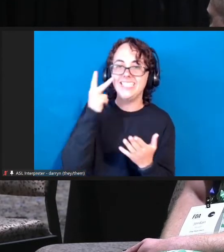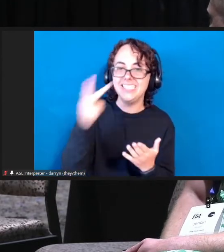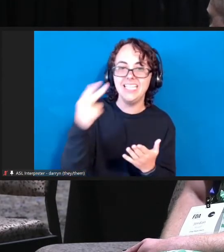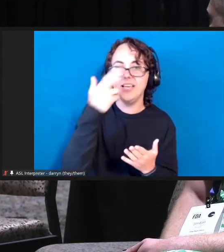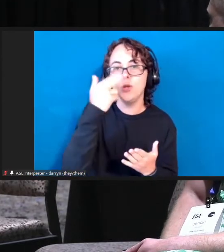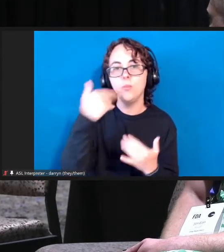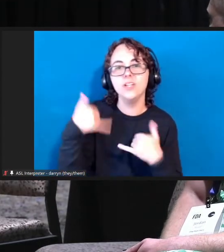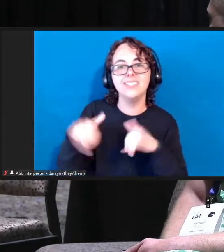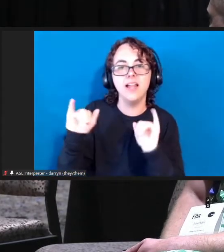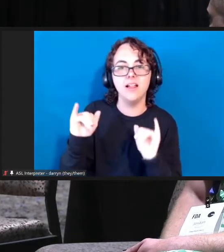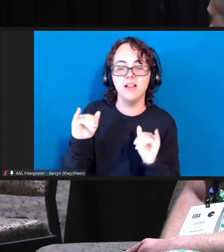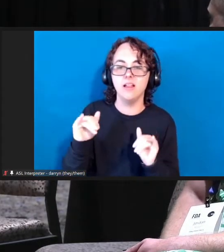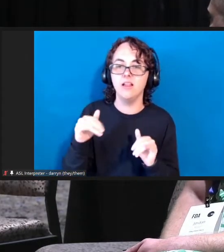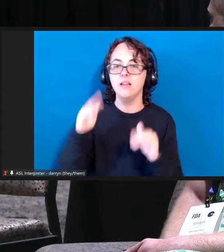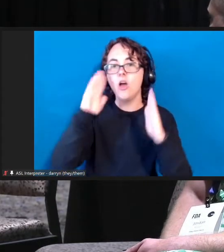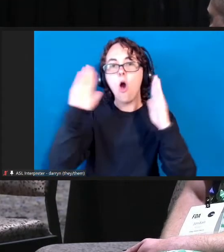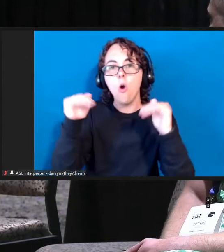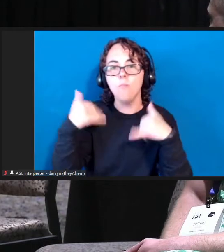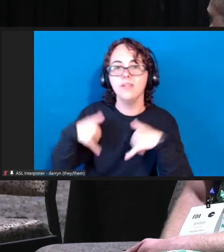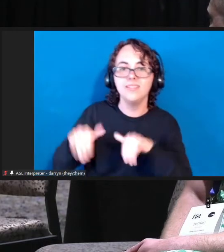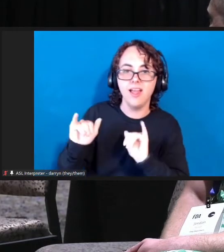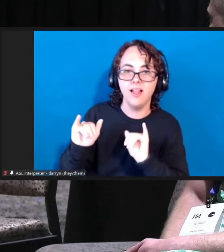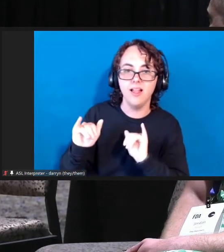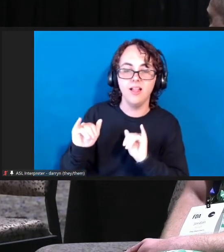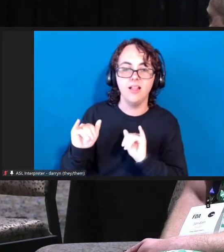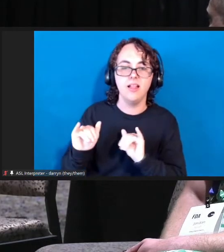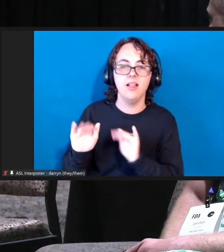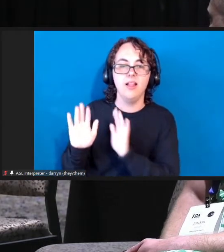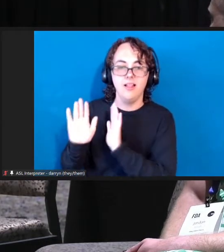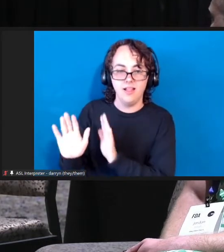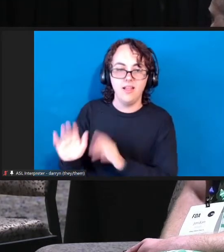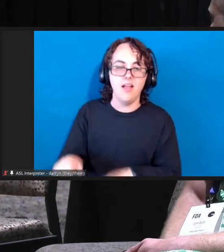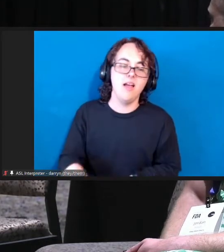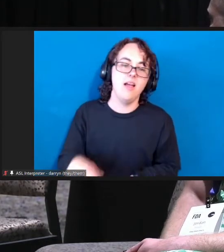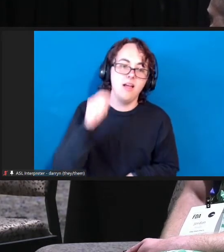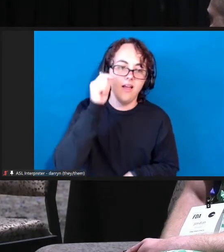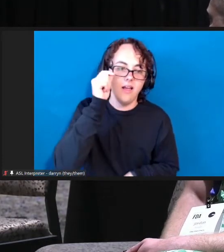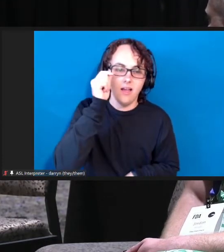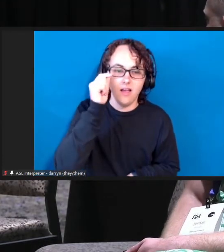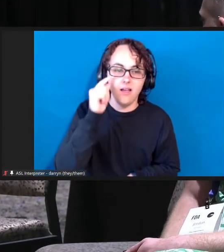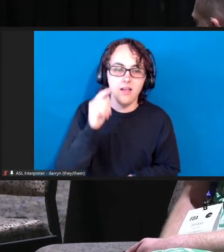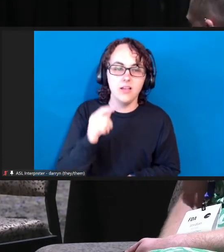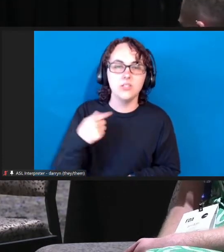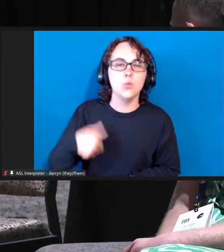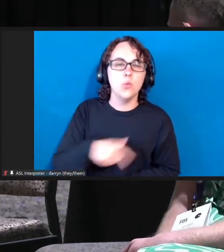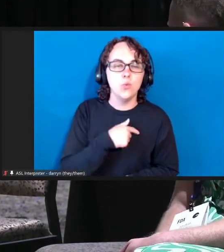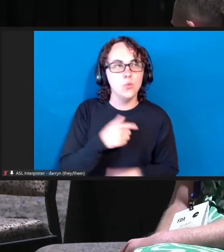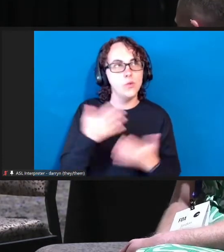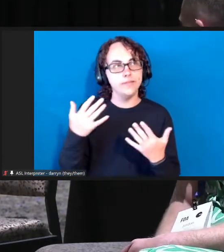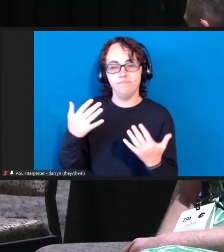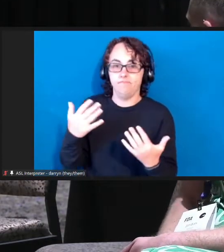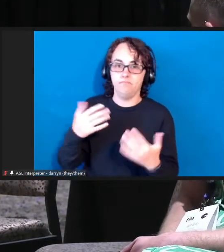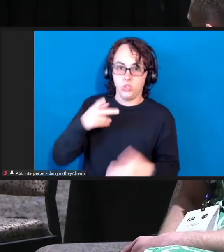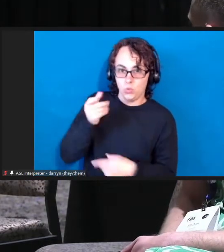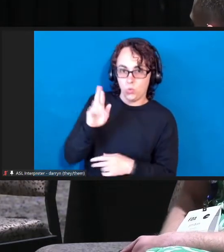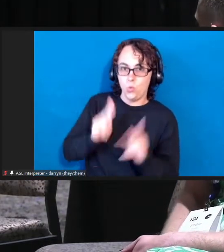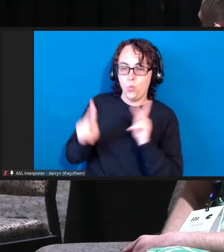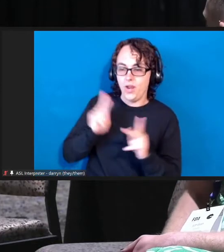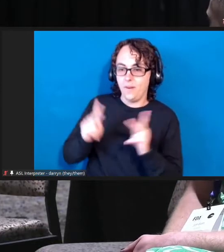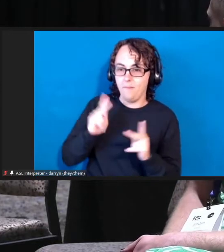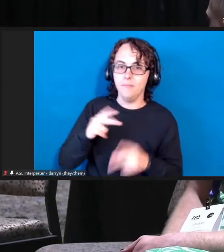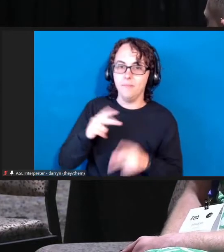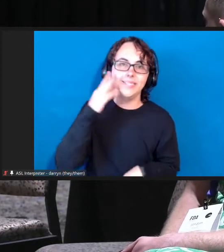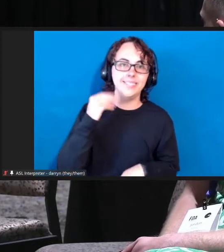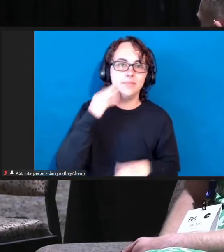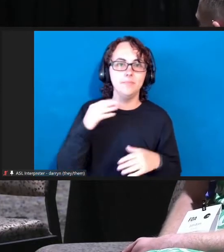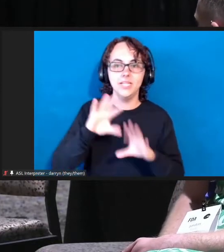darkness. And also, we have had to live in a world that sees a